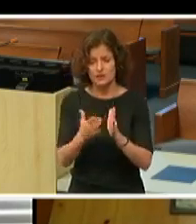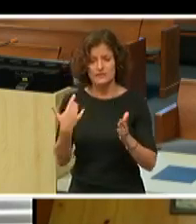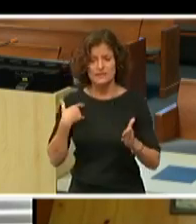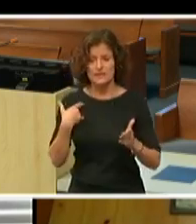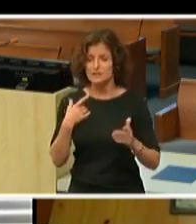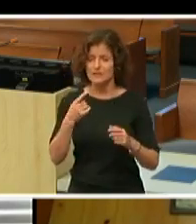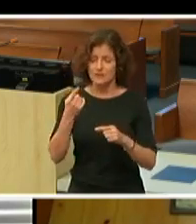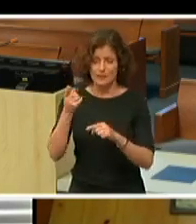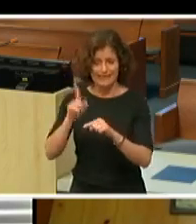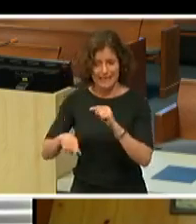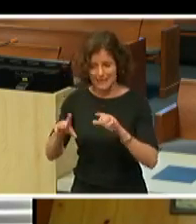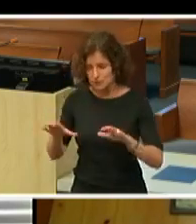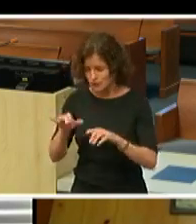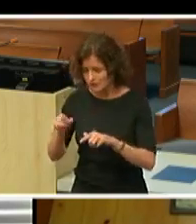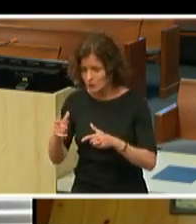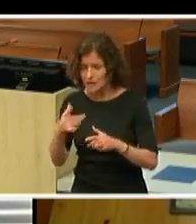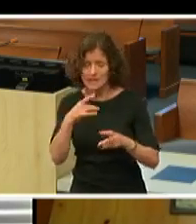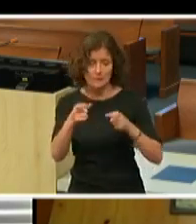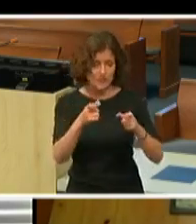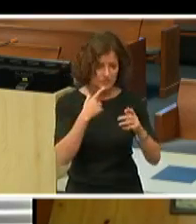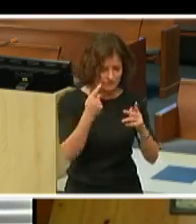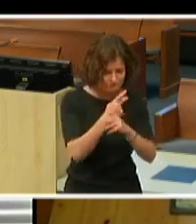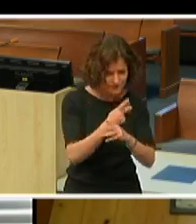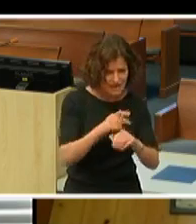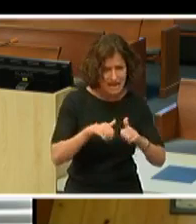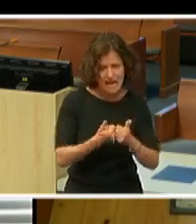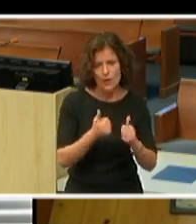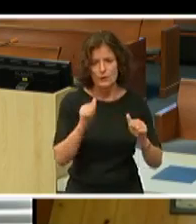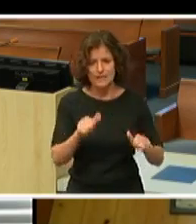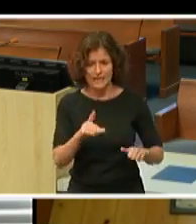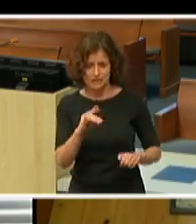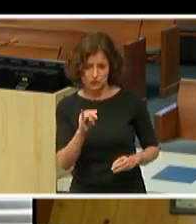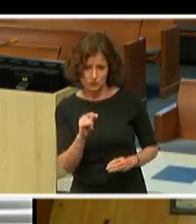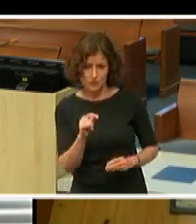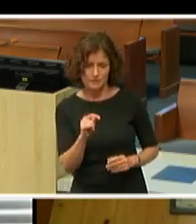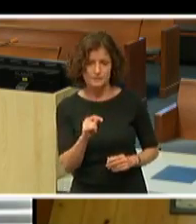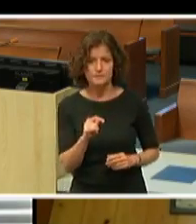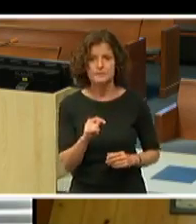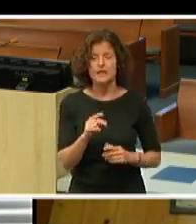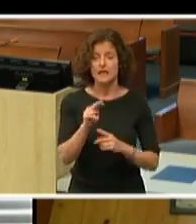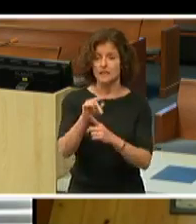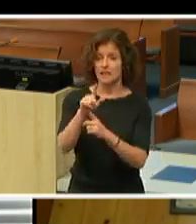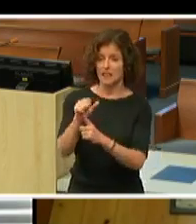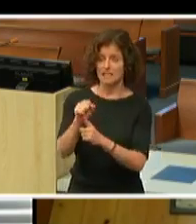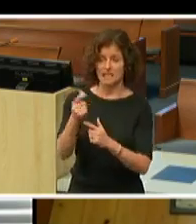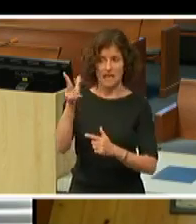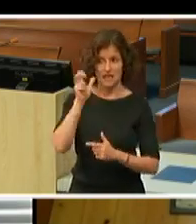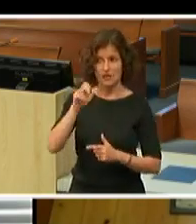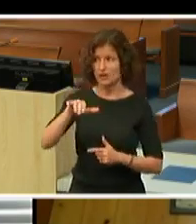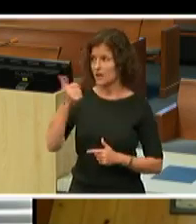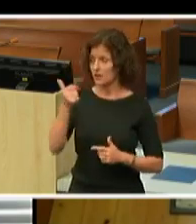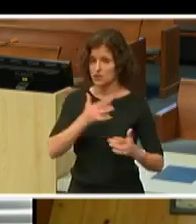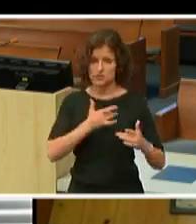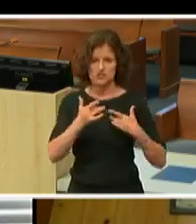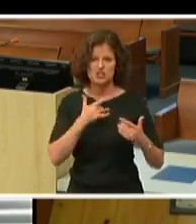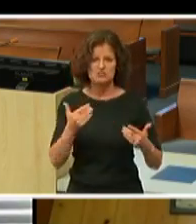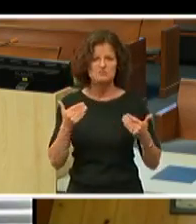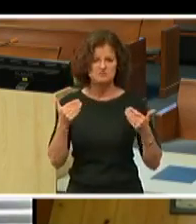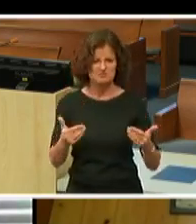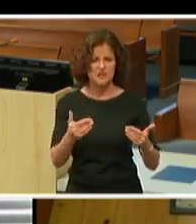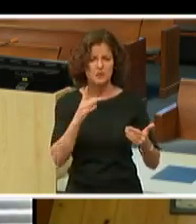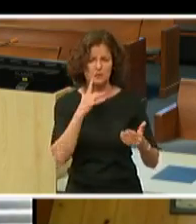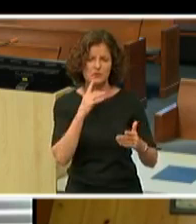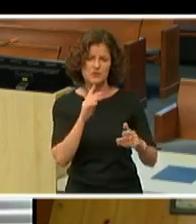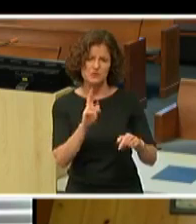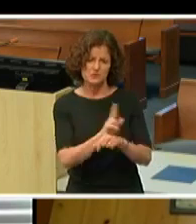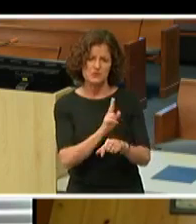do it this way. The manager is working on how we'll do it this way. And unless I hear any other concerns, that's how we'll